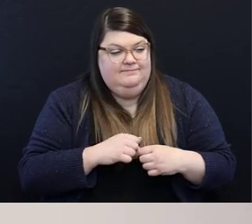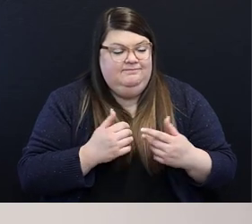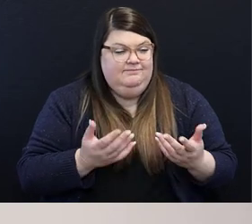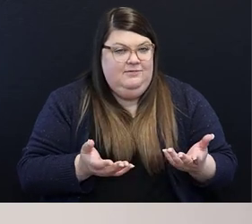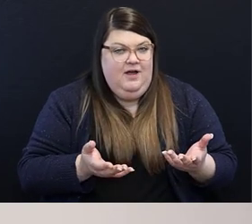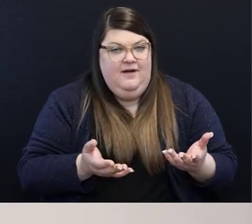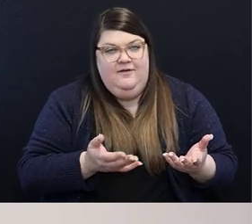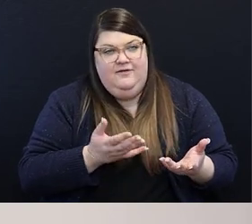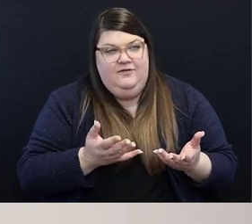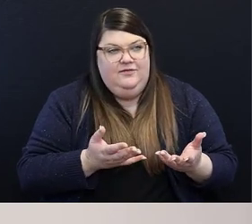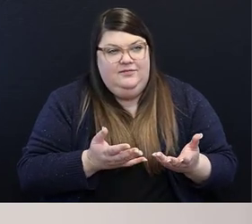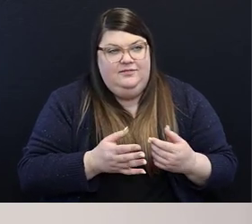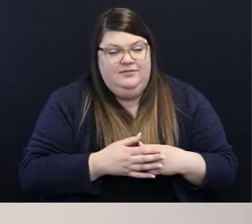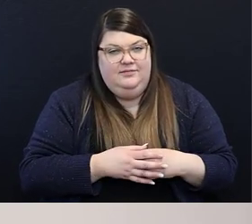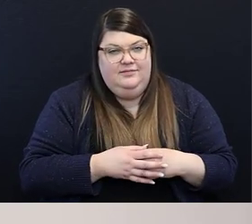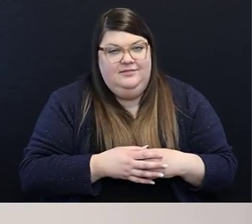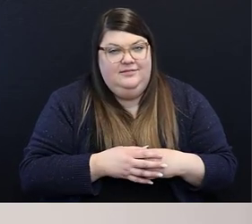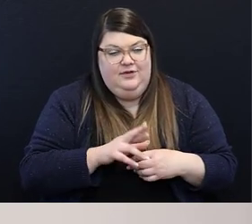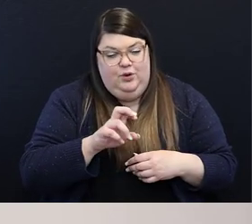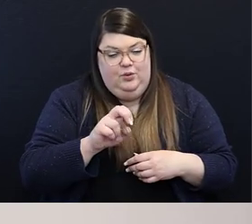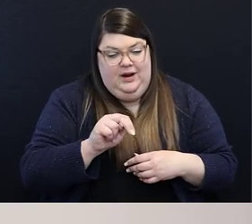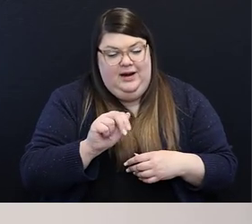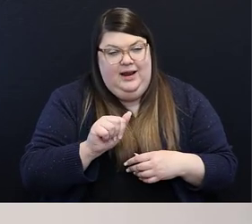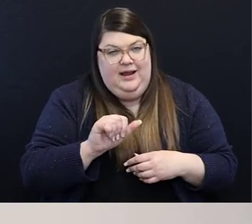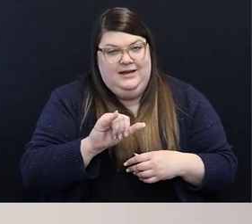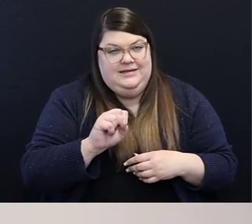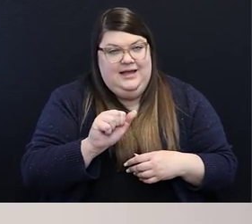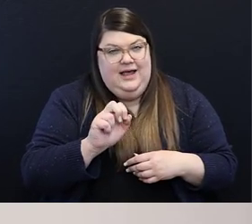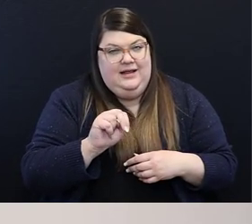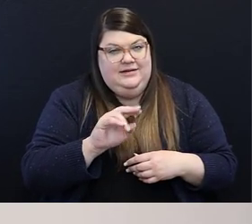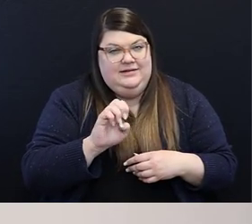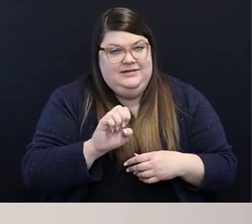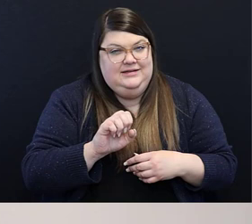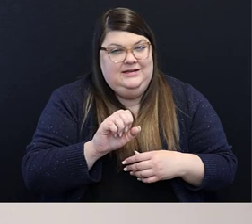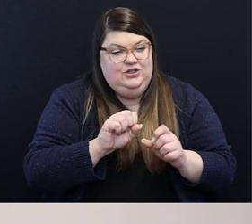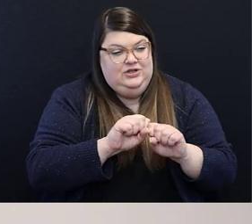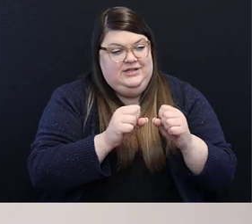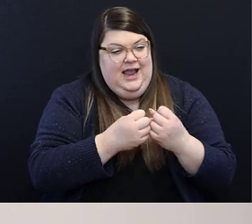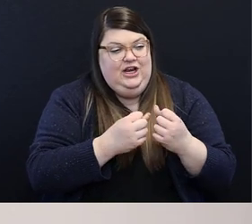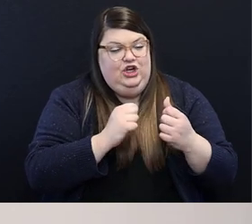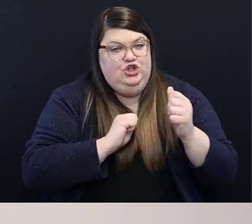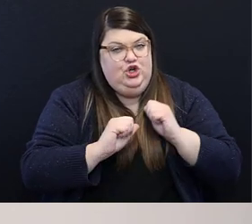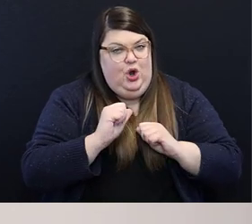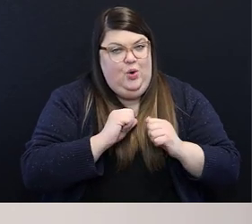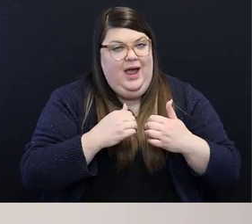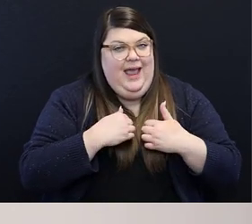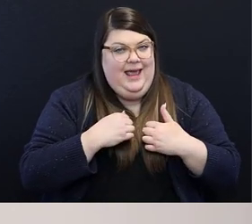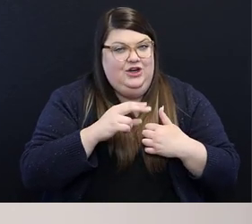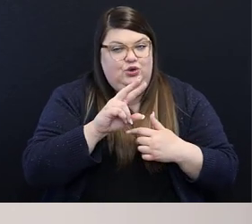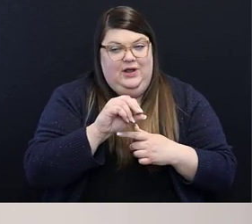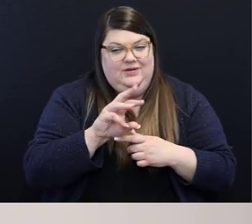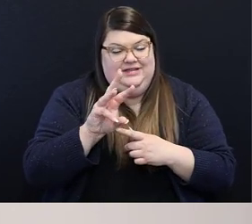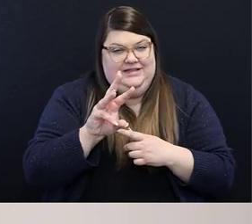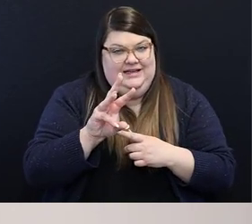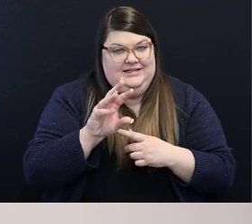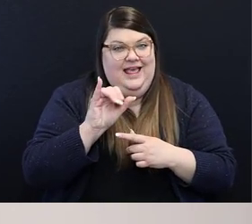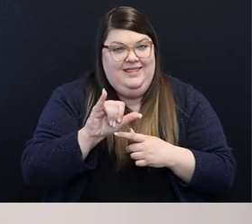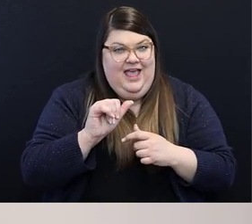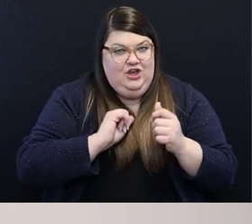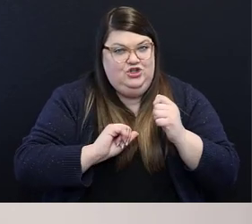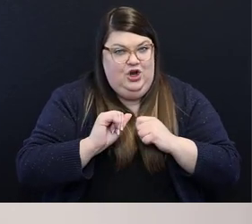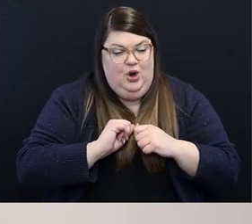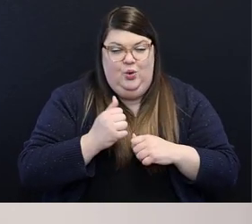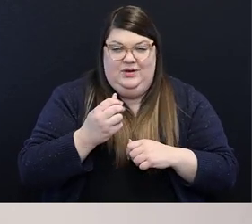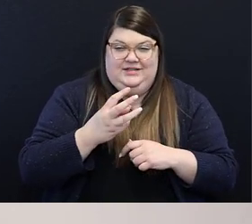of the Renaissance Society show that I had in 2006, and that show